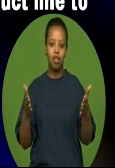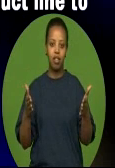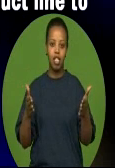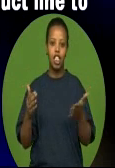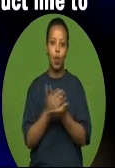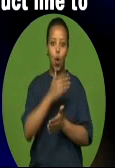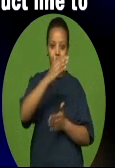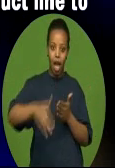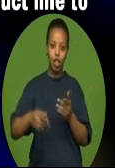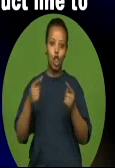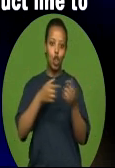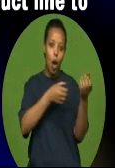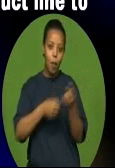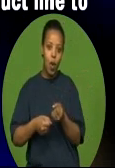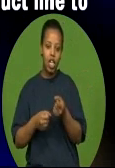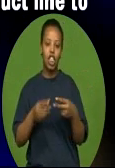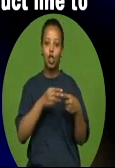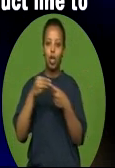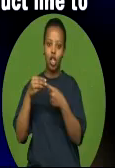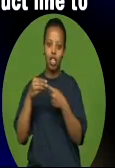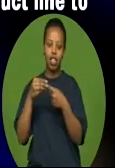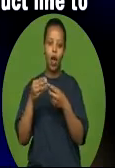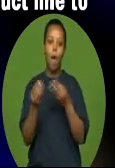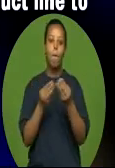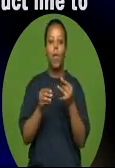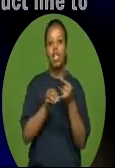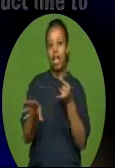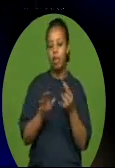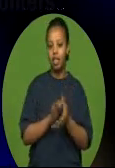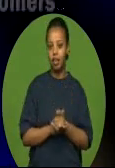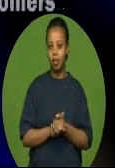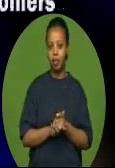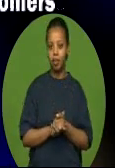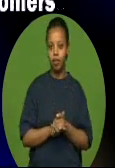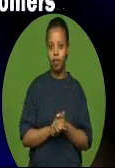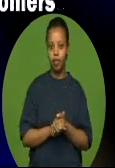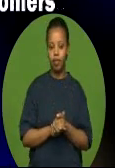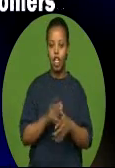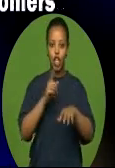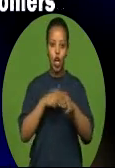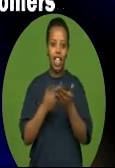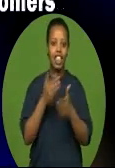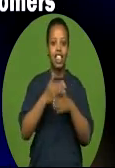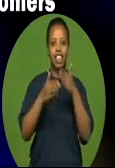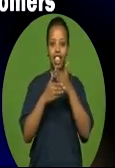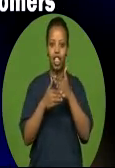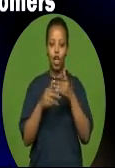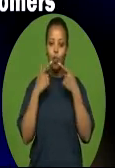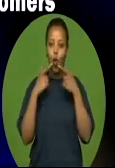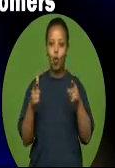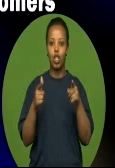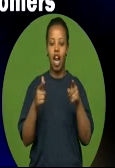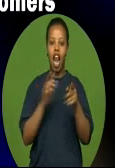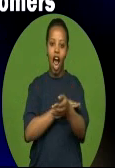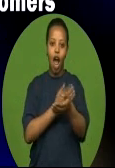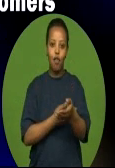the product line to appeal to specialized market segments. During this stage,